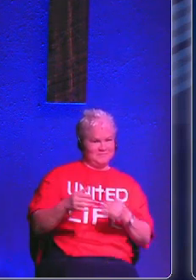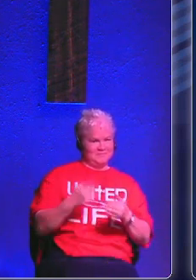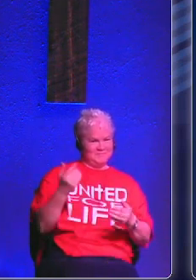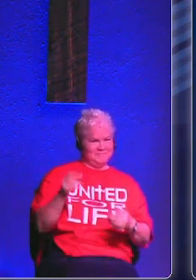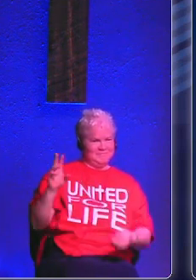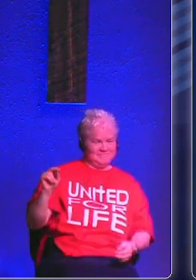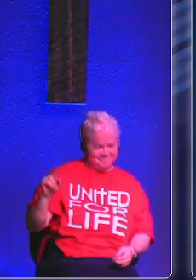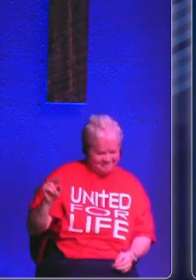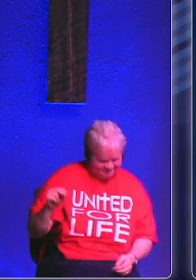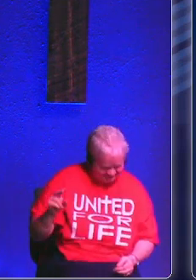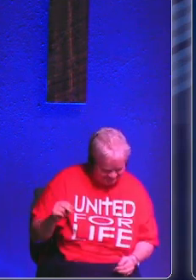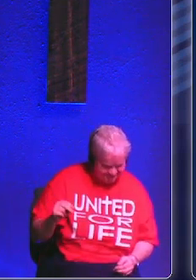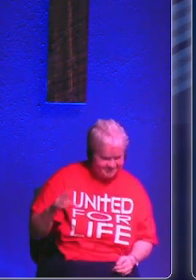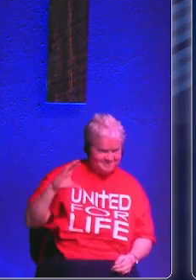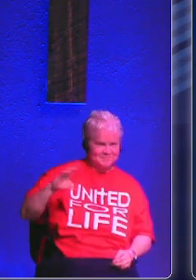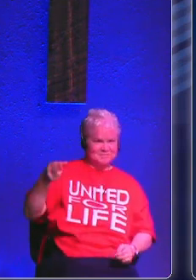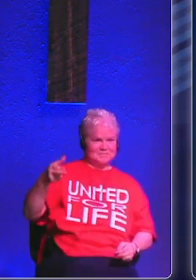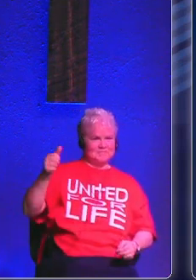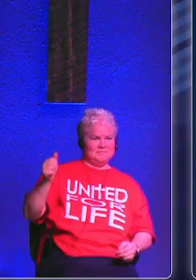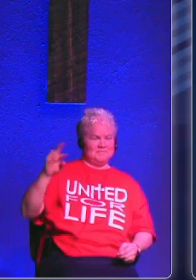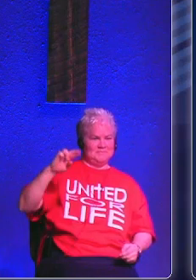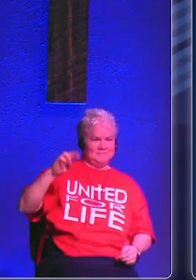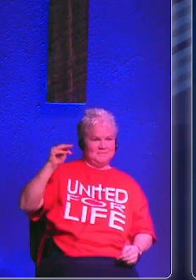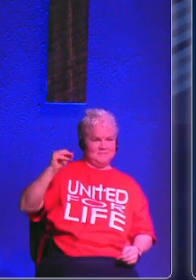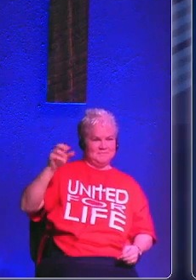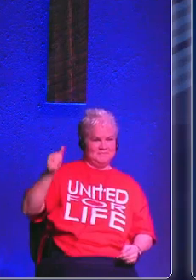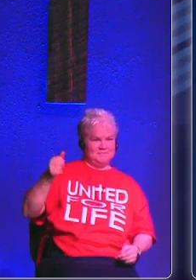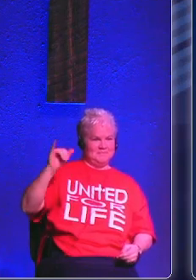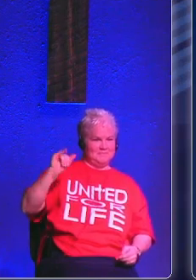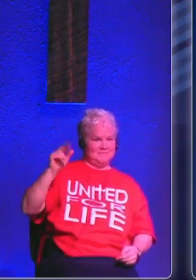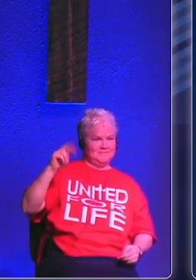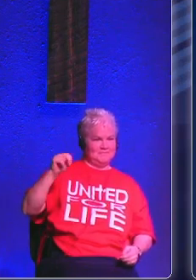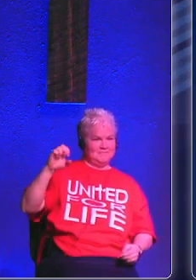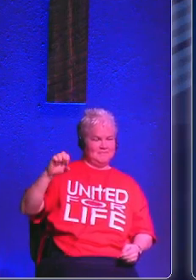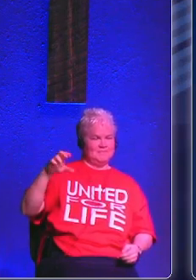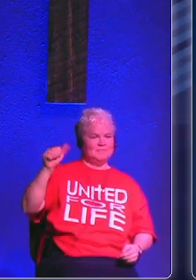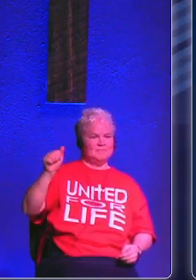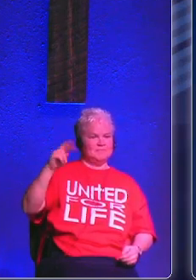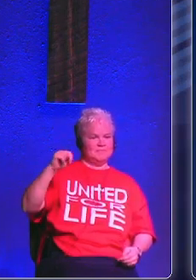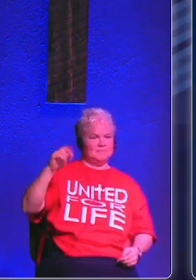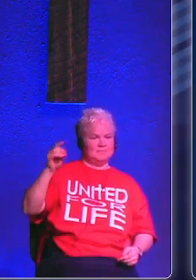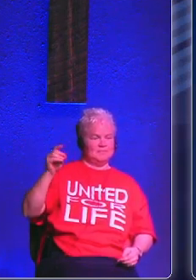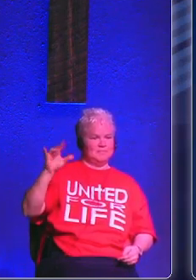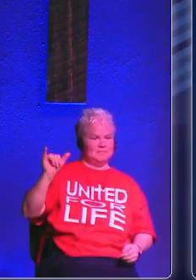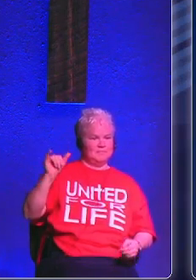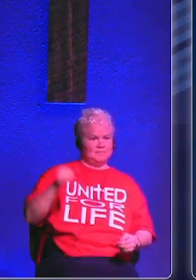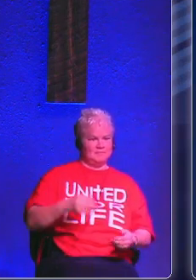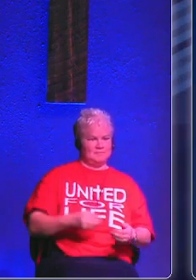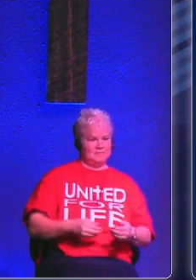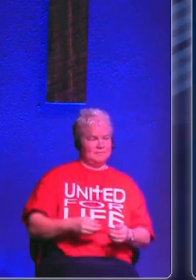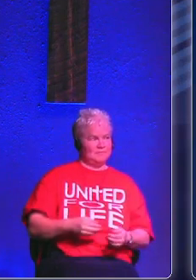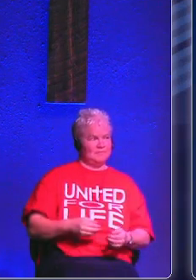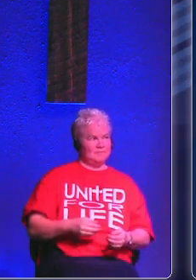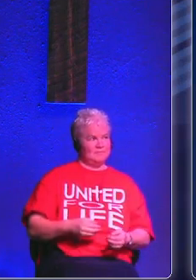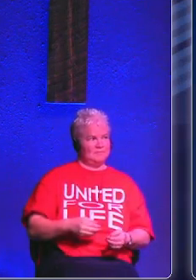easy. So, no. You know, people will joke with me. Andy would always joke with me. He's like, so when is that one Sunday coming up where